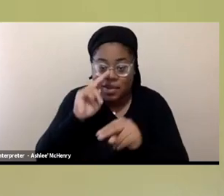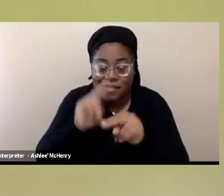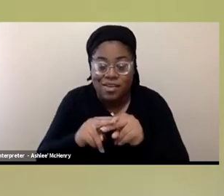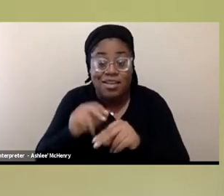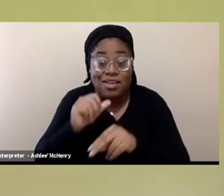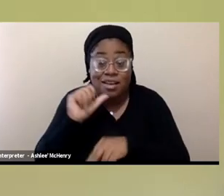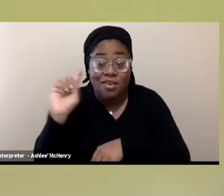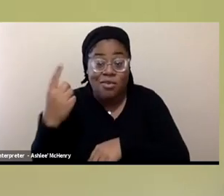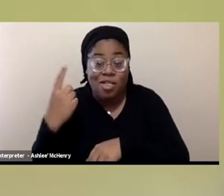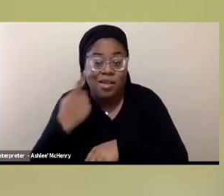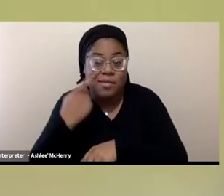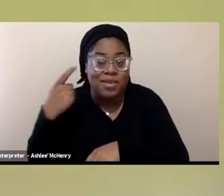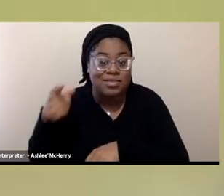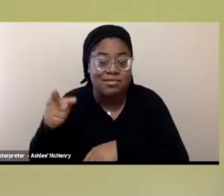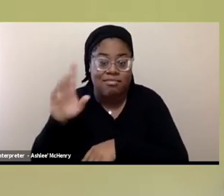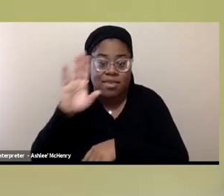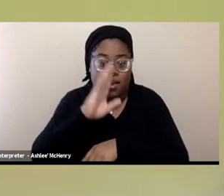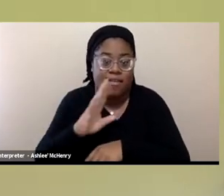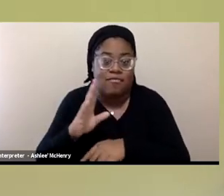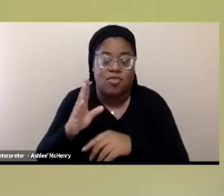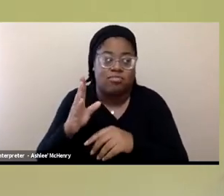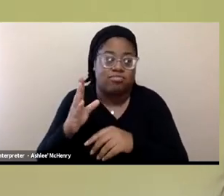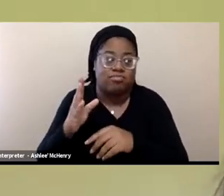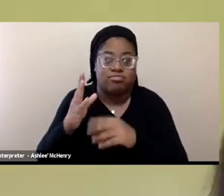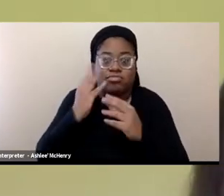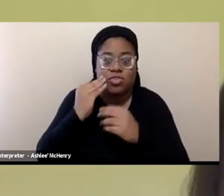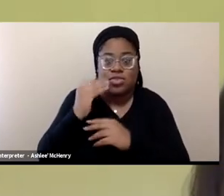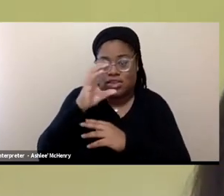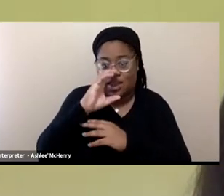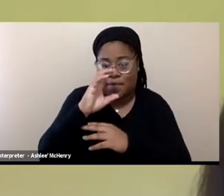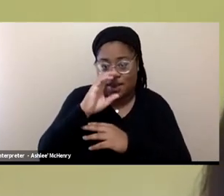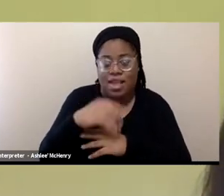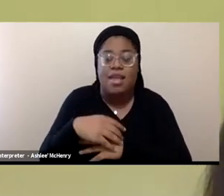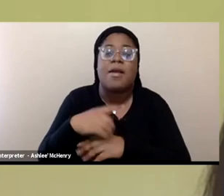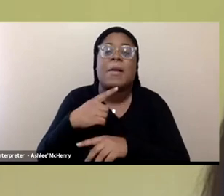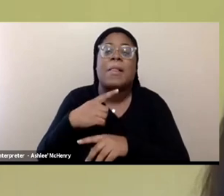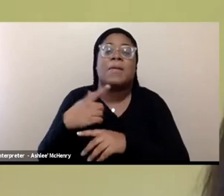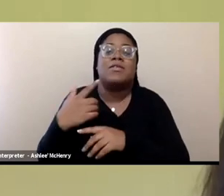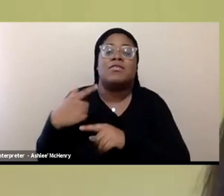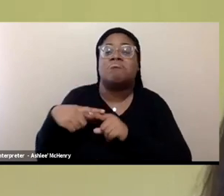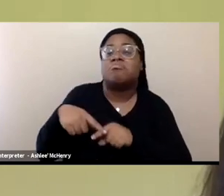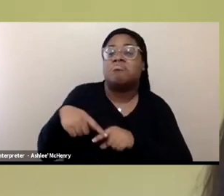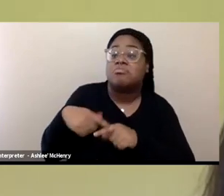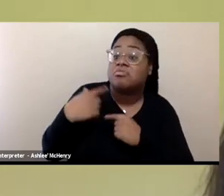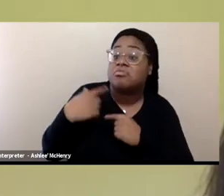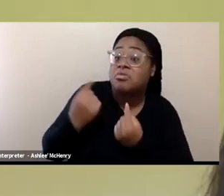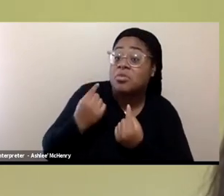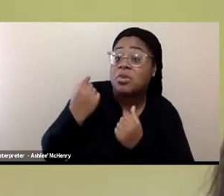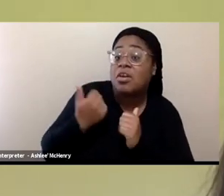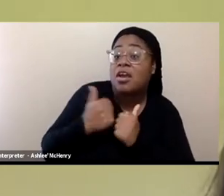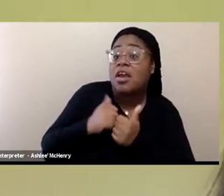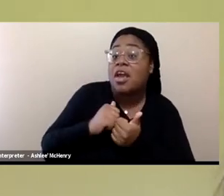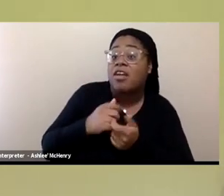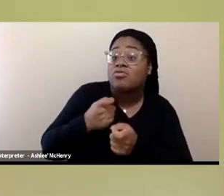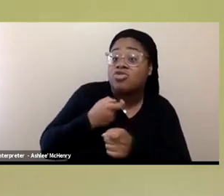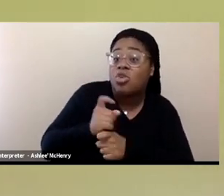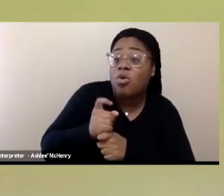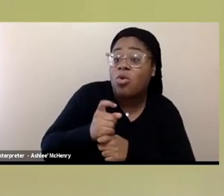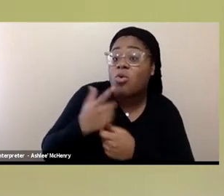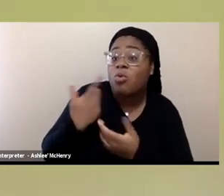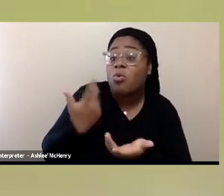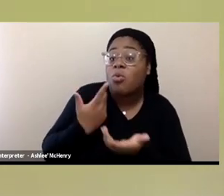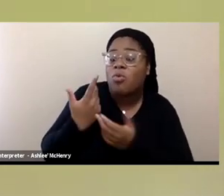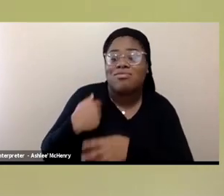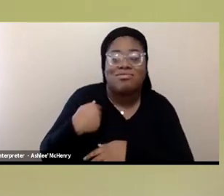not only because some of them had never done comedy before. And so they'll kind of lean on me for how do I deliver this joke? And I give them the